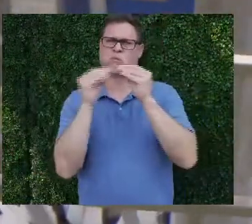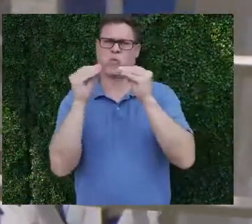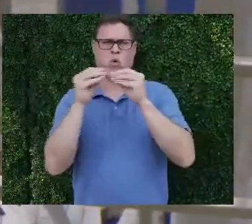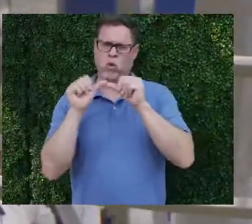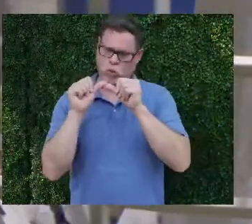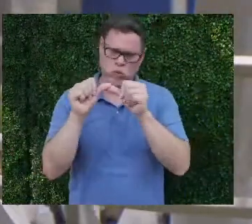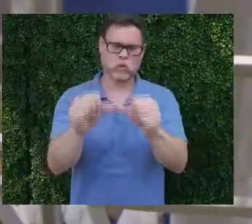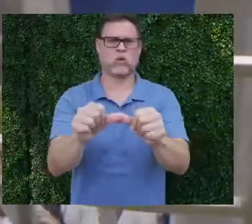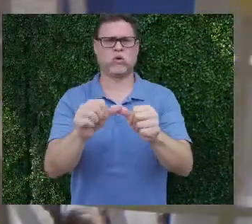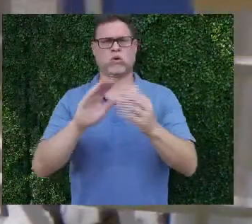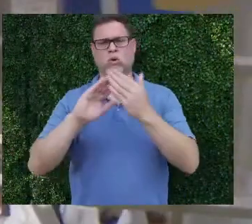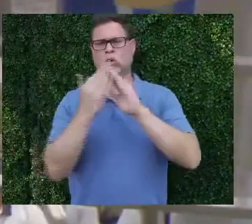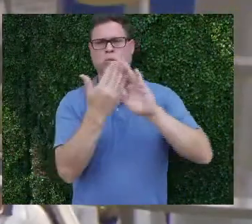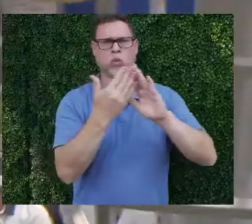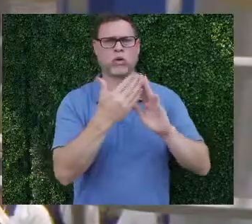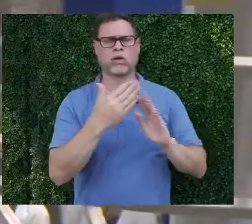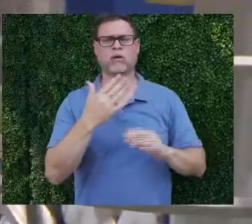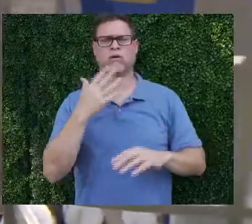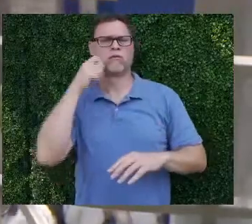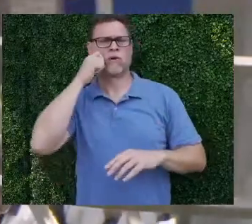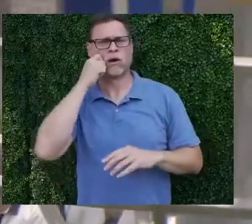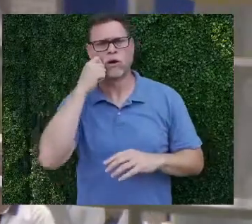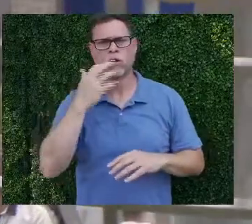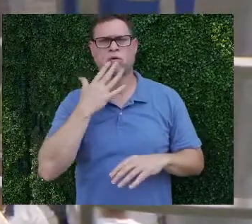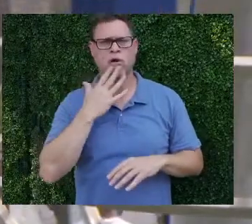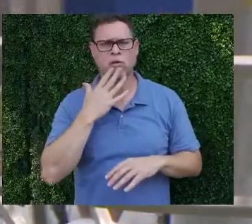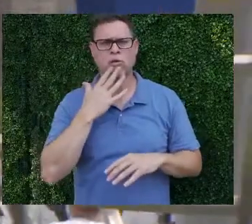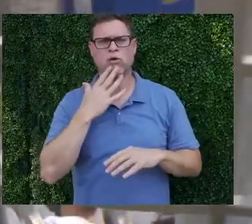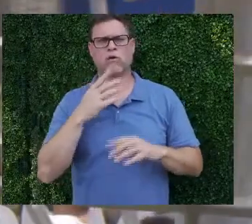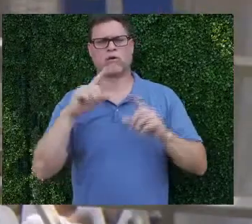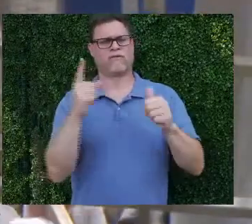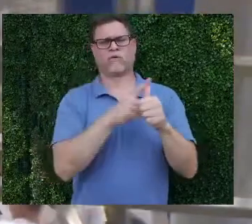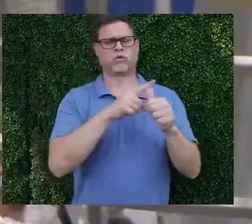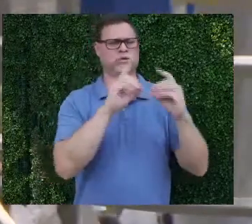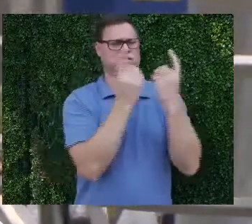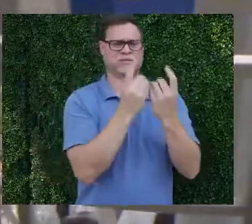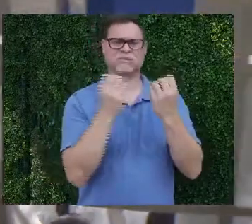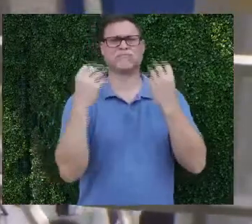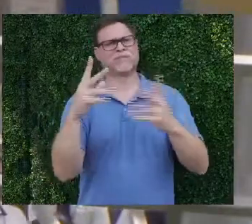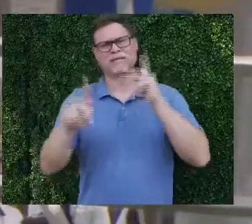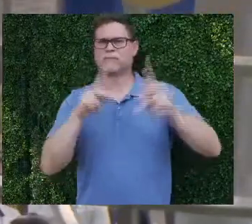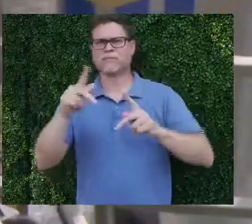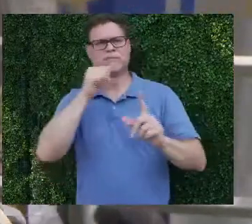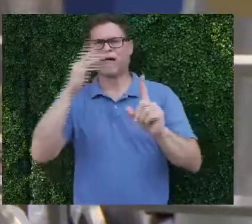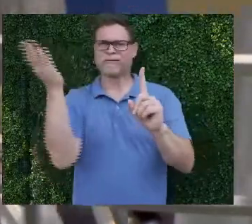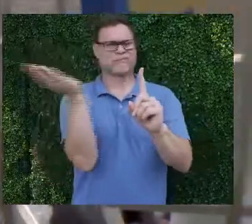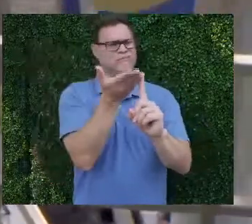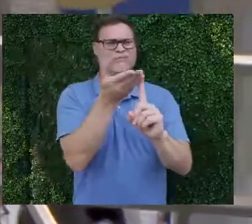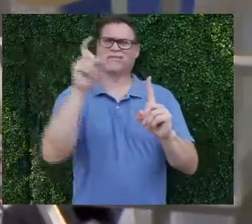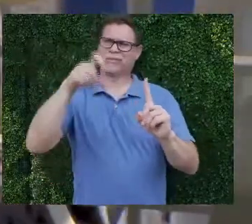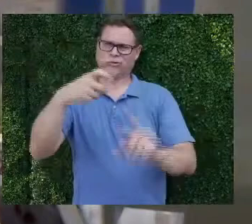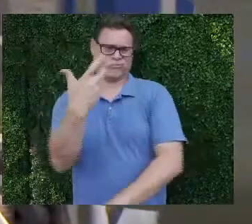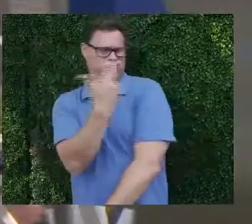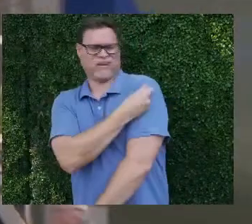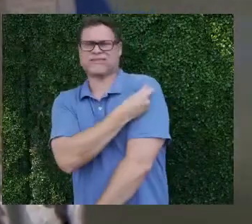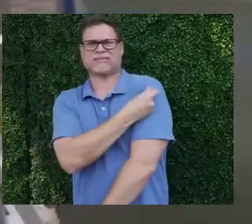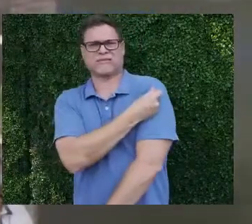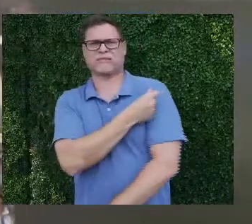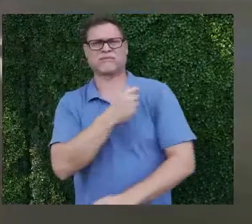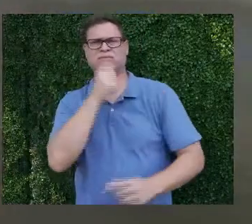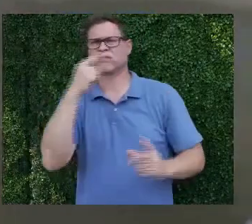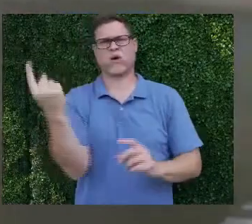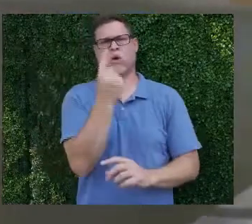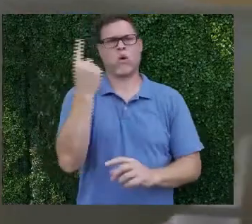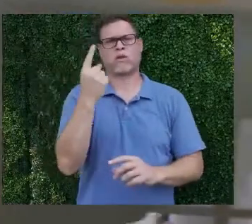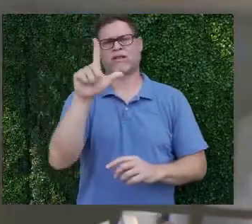In communities of color that I represent in the 1st District, we still have a number of people that aren't convinced that they need to get vaccinated. And it isn't just